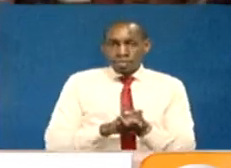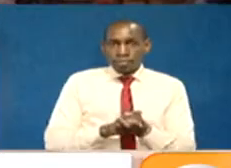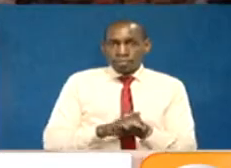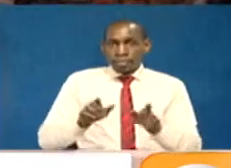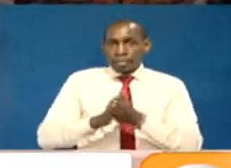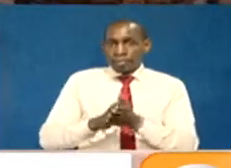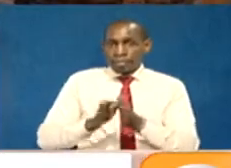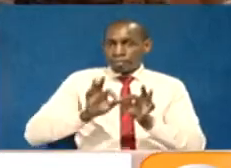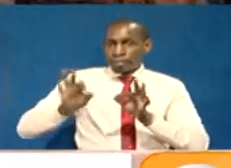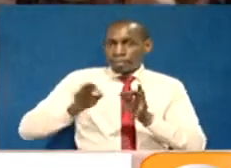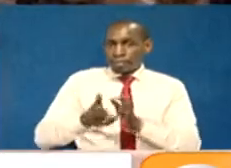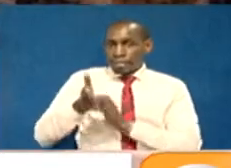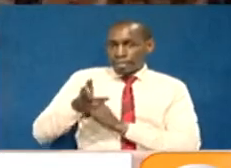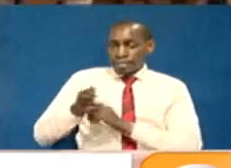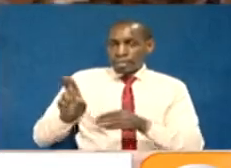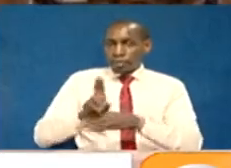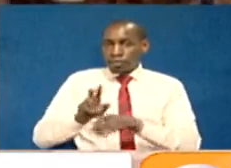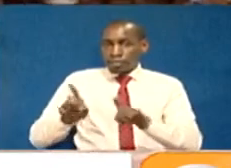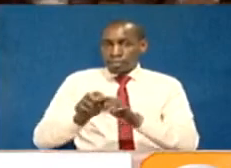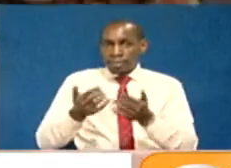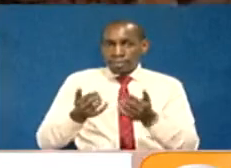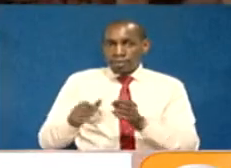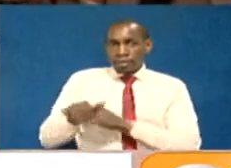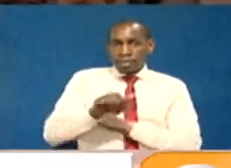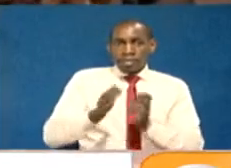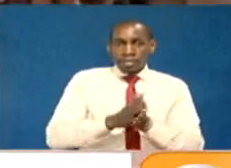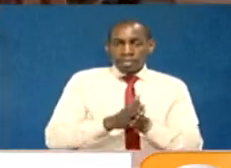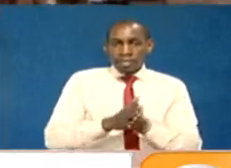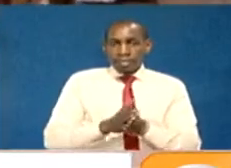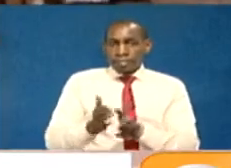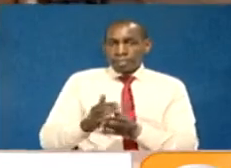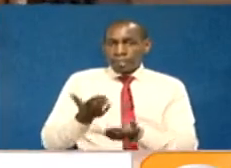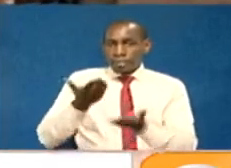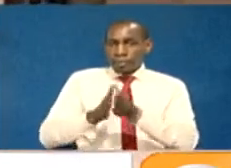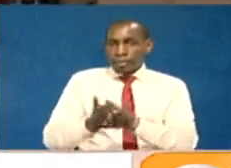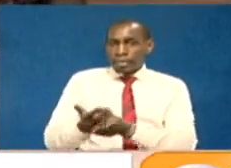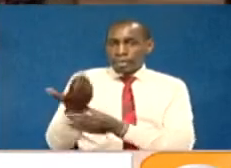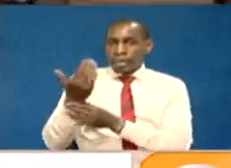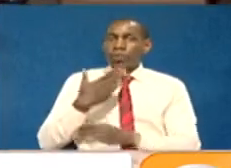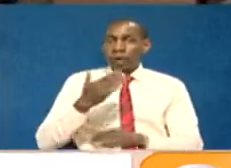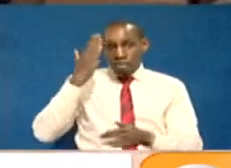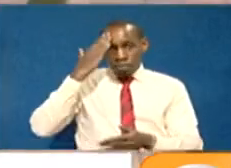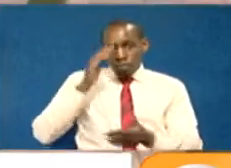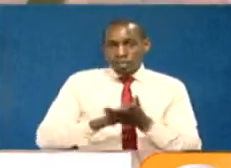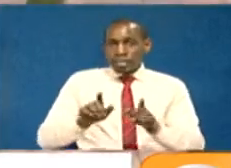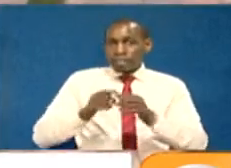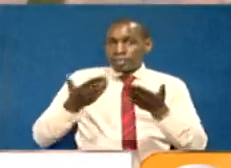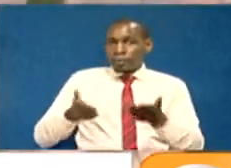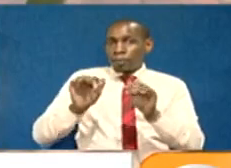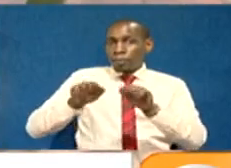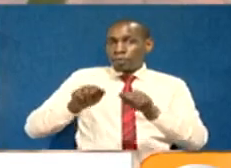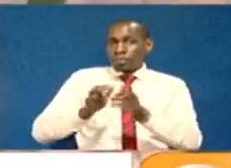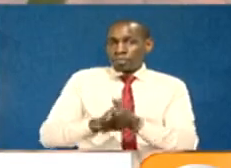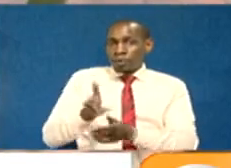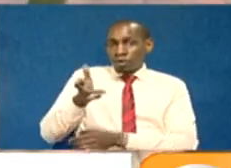of the shotgun used were taken and will be matched to the length of Memusi's hands to try and establish how he was